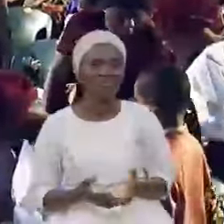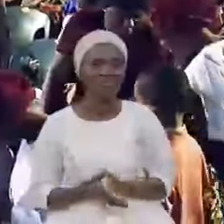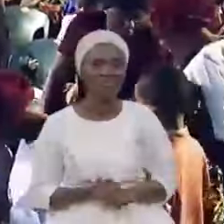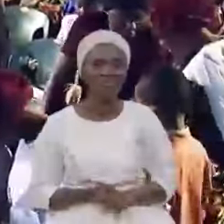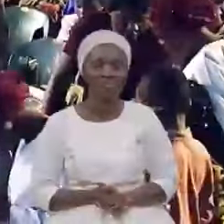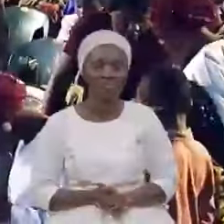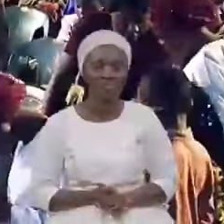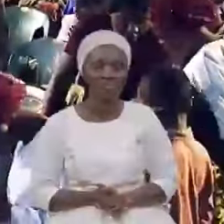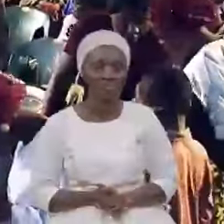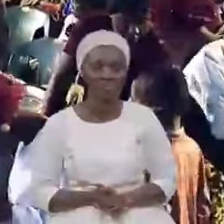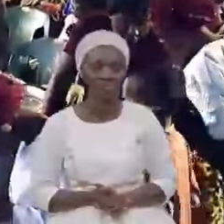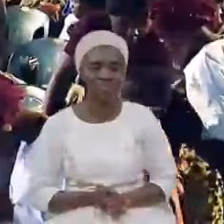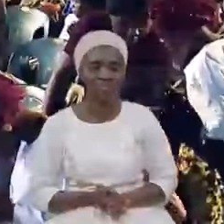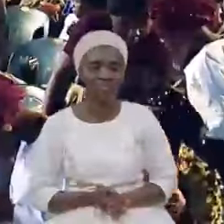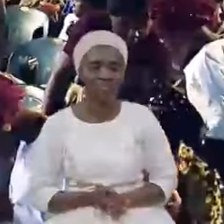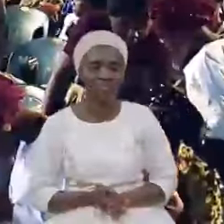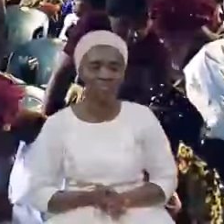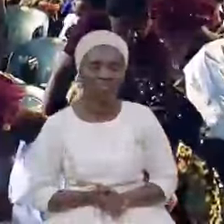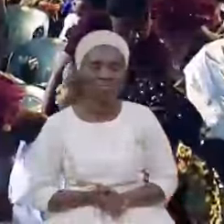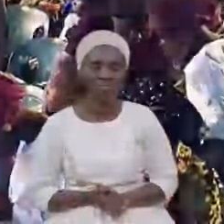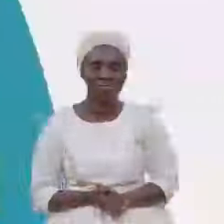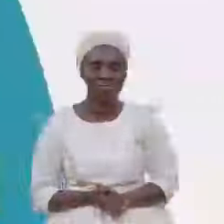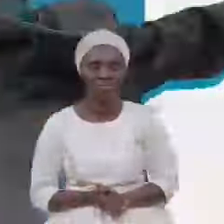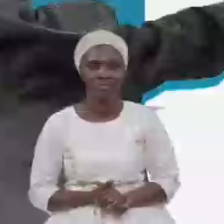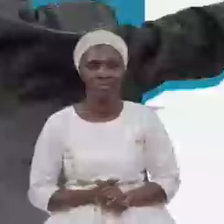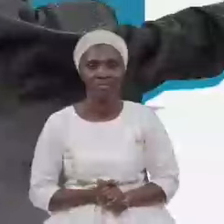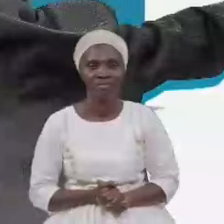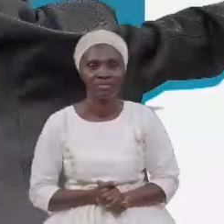this counseling period.